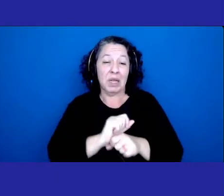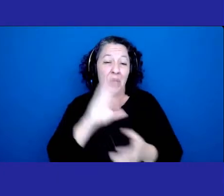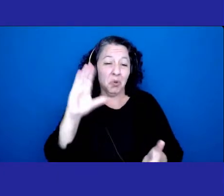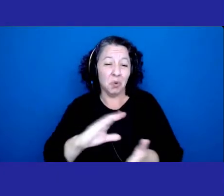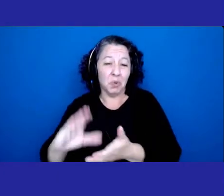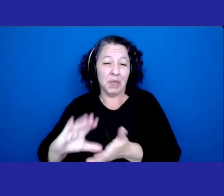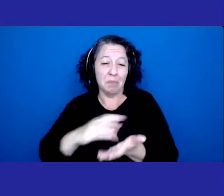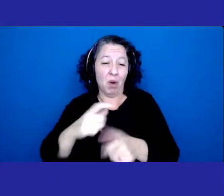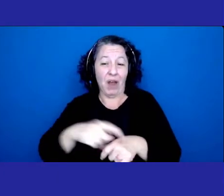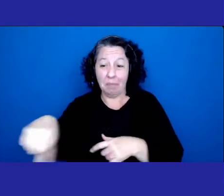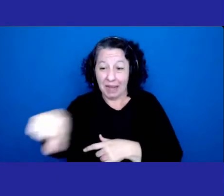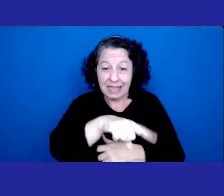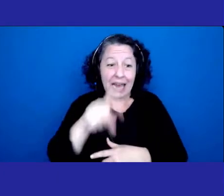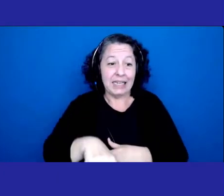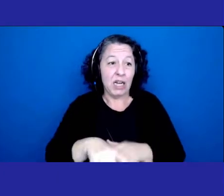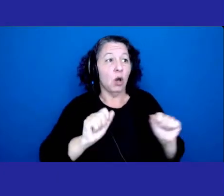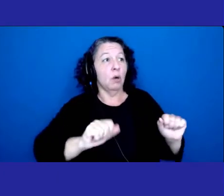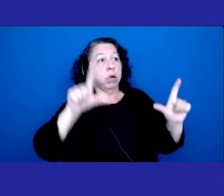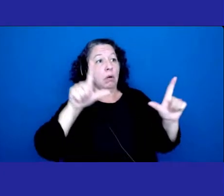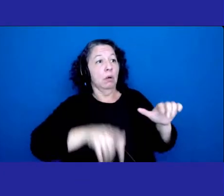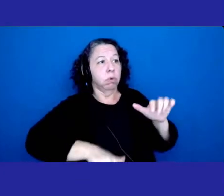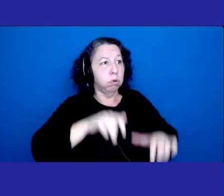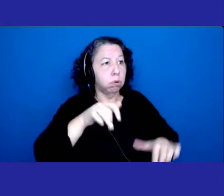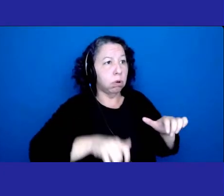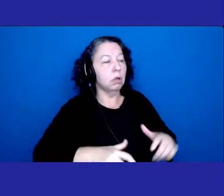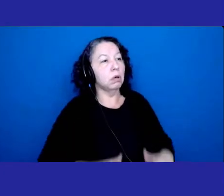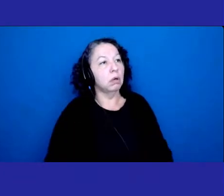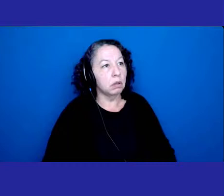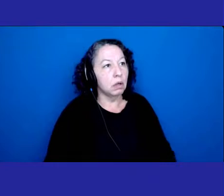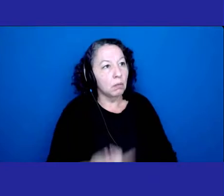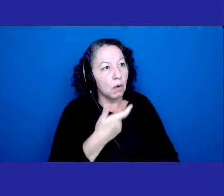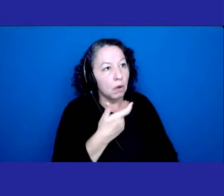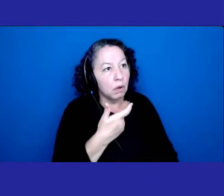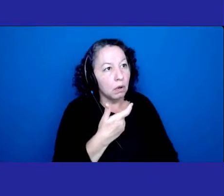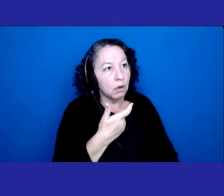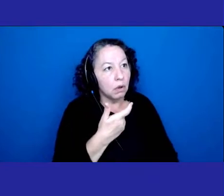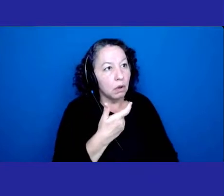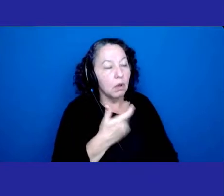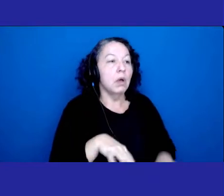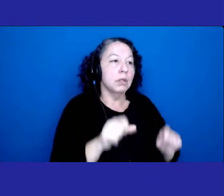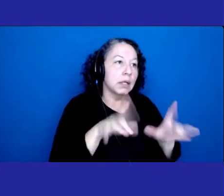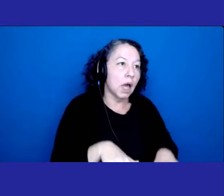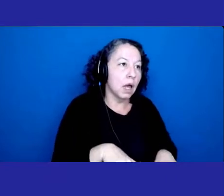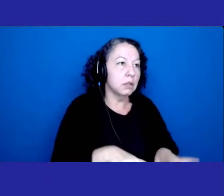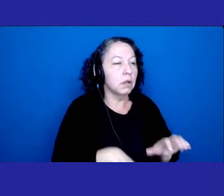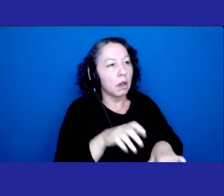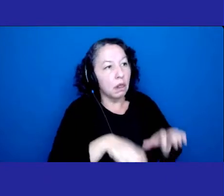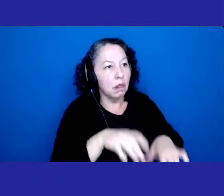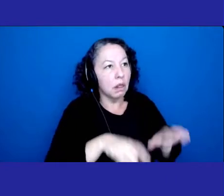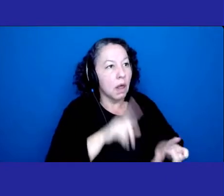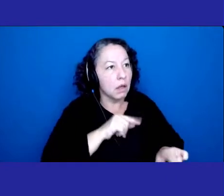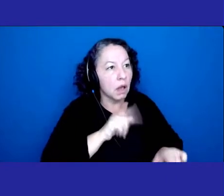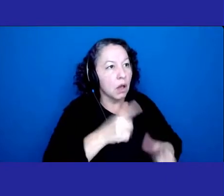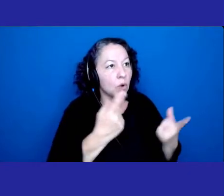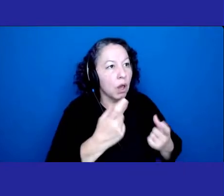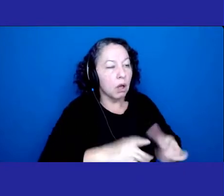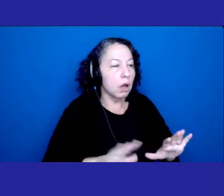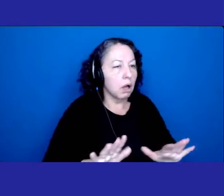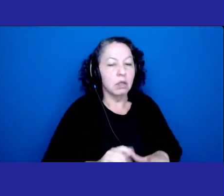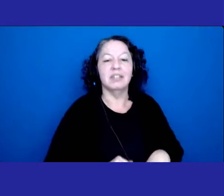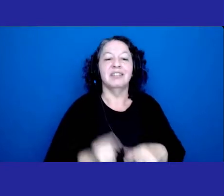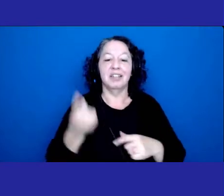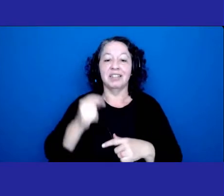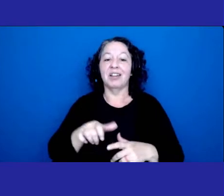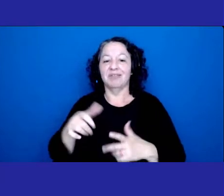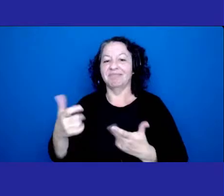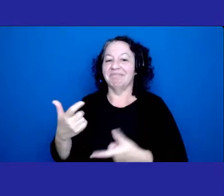need to engage with training to get the maximal benefit. And Professor Drop is is our new character and our spokesman for this.